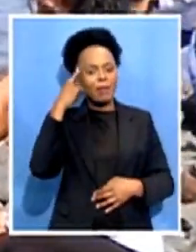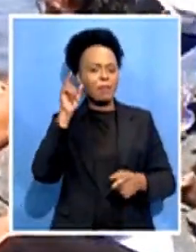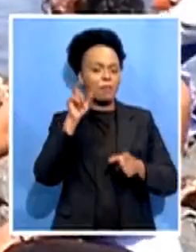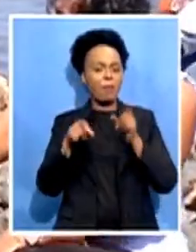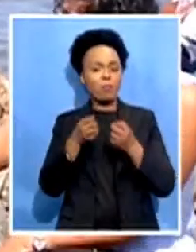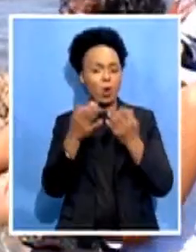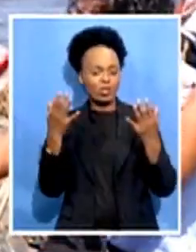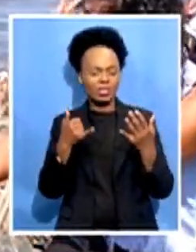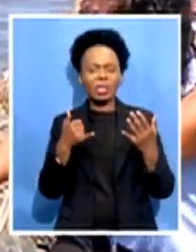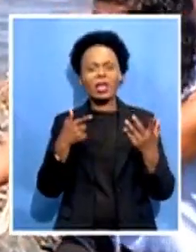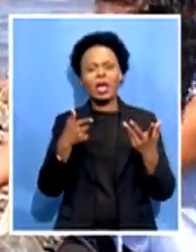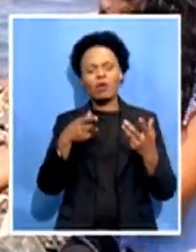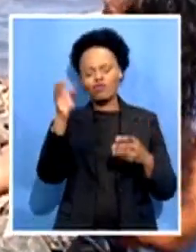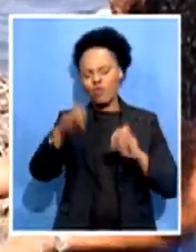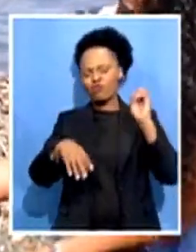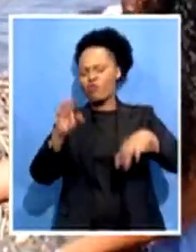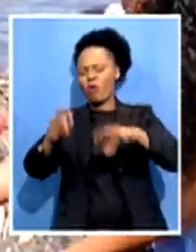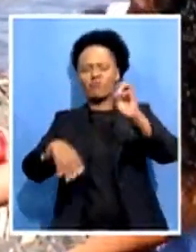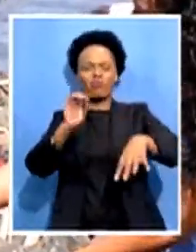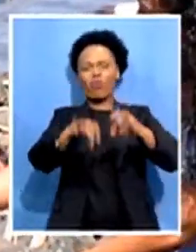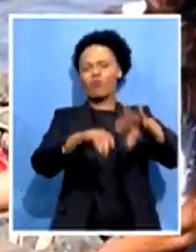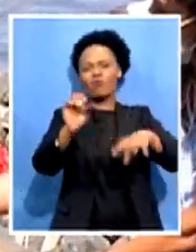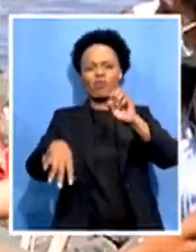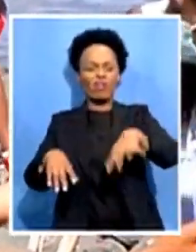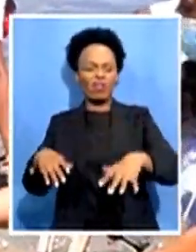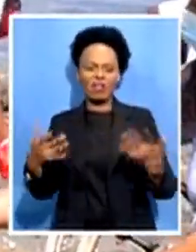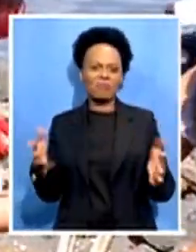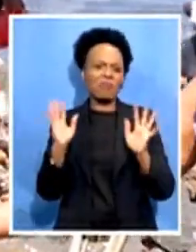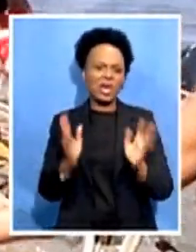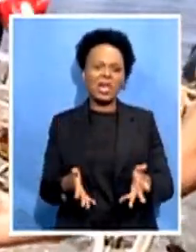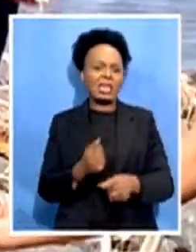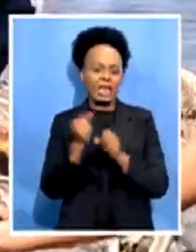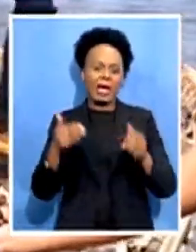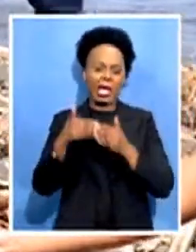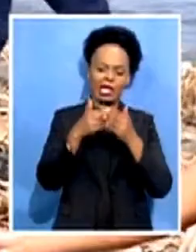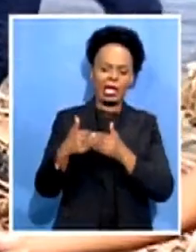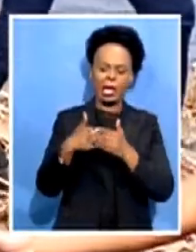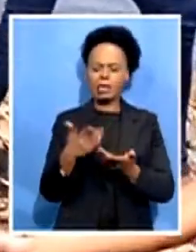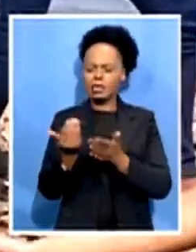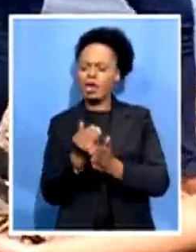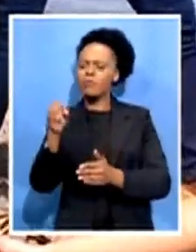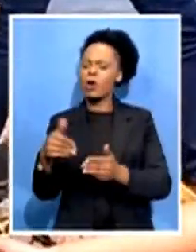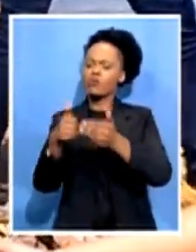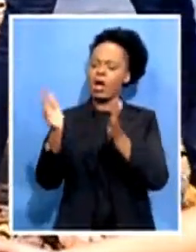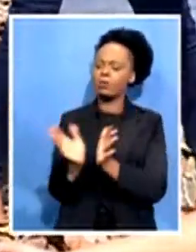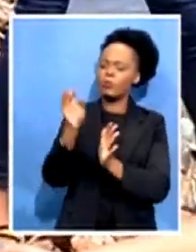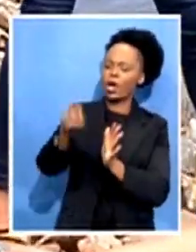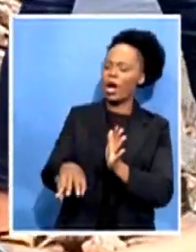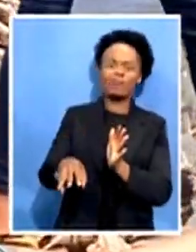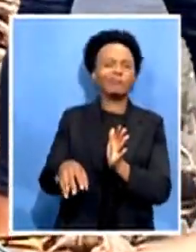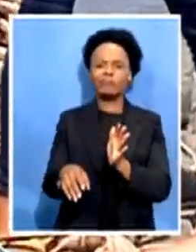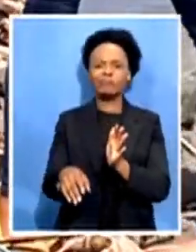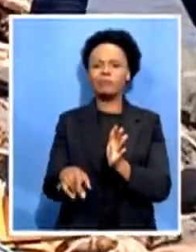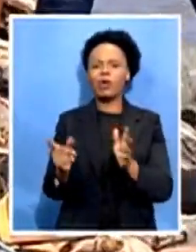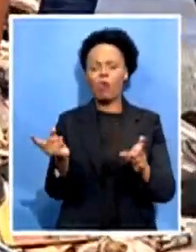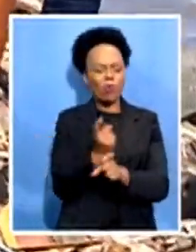to understand or think about the life cycle of it. So, you know, it lasts 20 minutes in your hands, but then it's, you know, 20 years in the